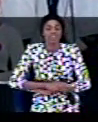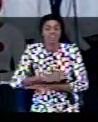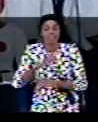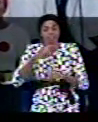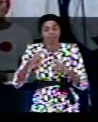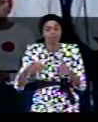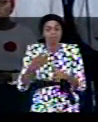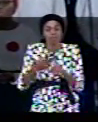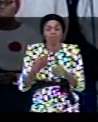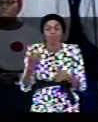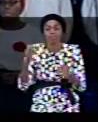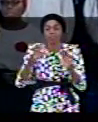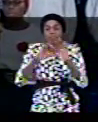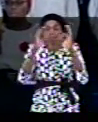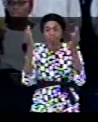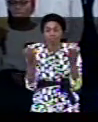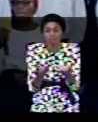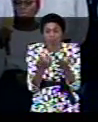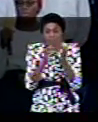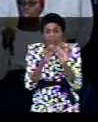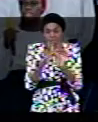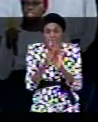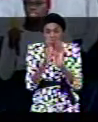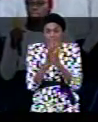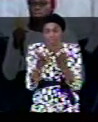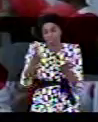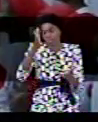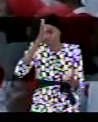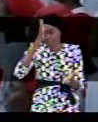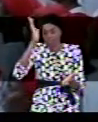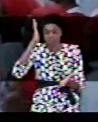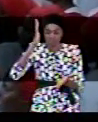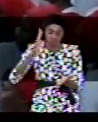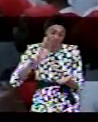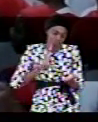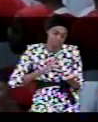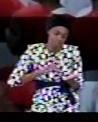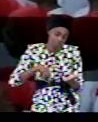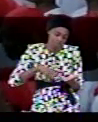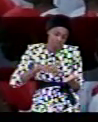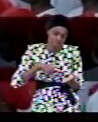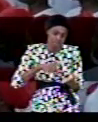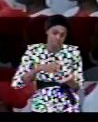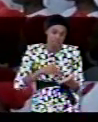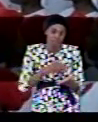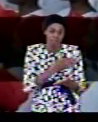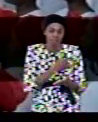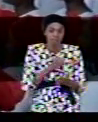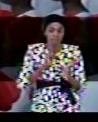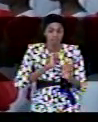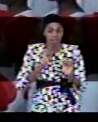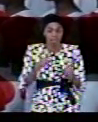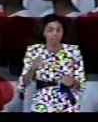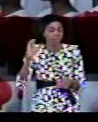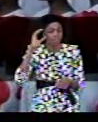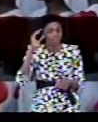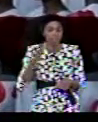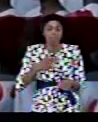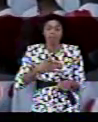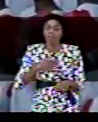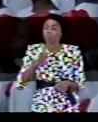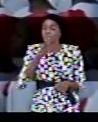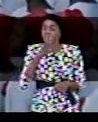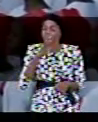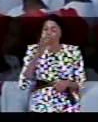table, when from the family Bible that would read. I can hear